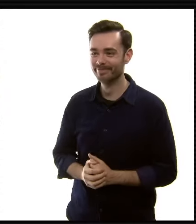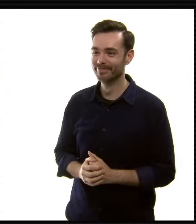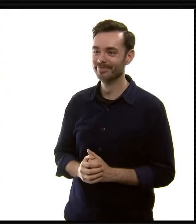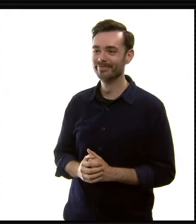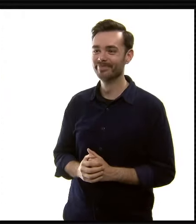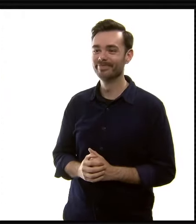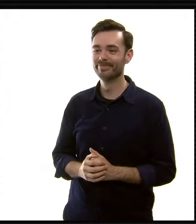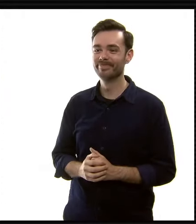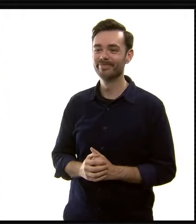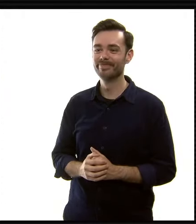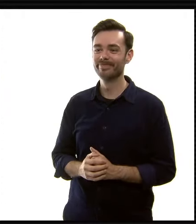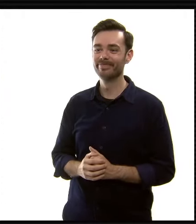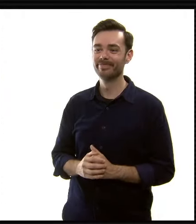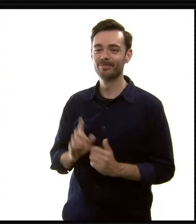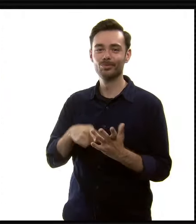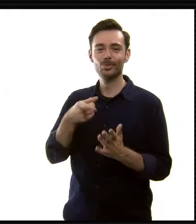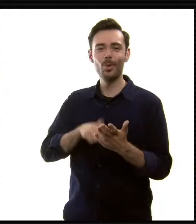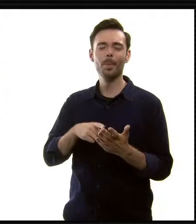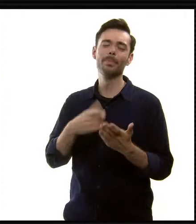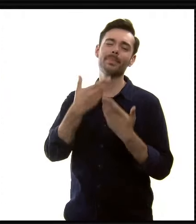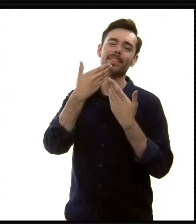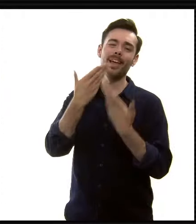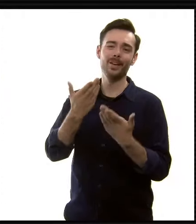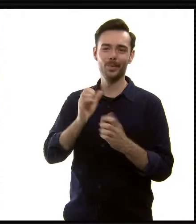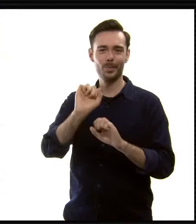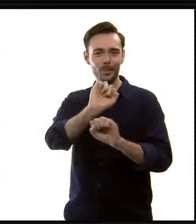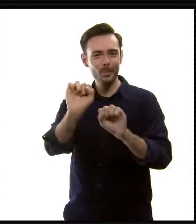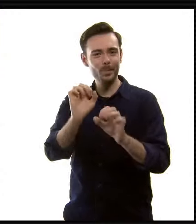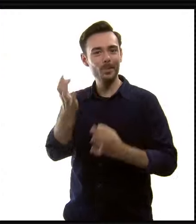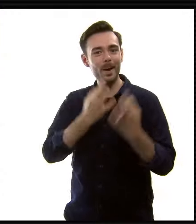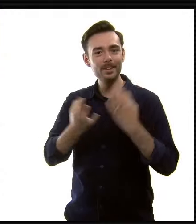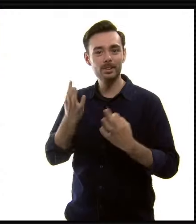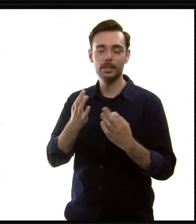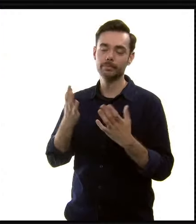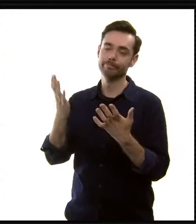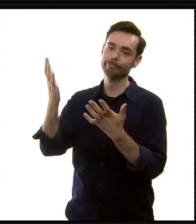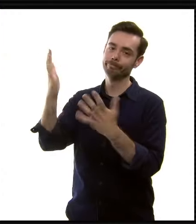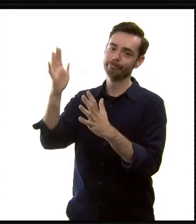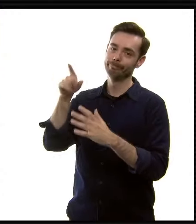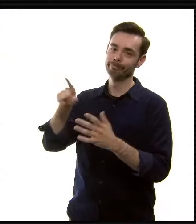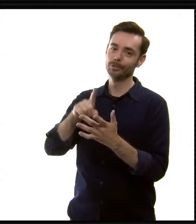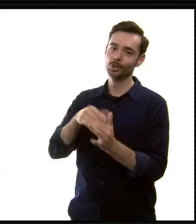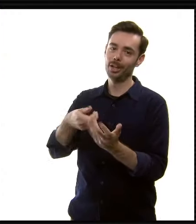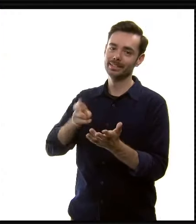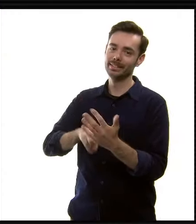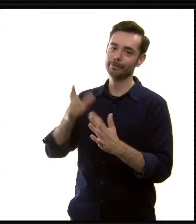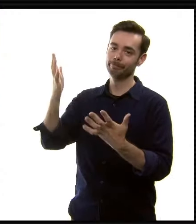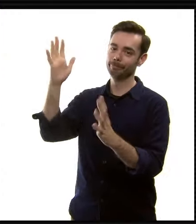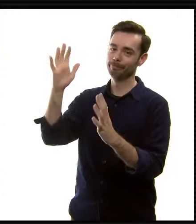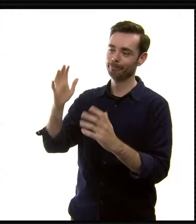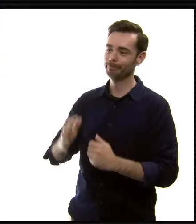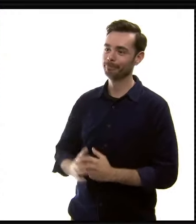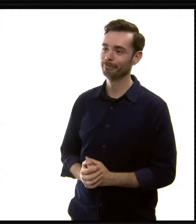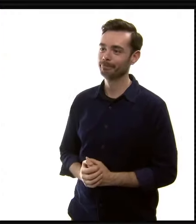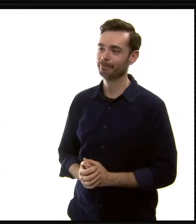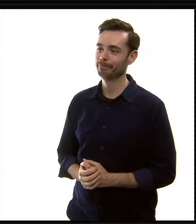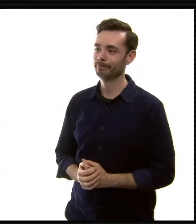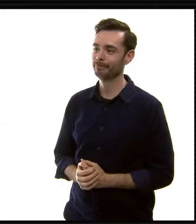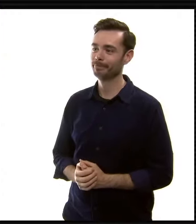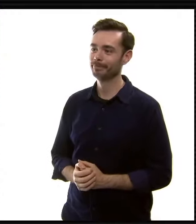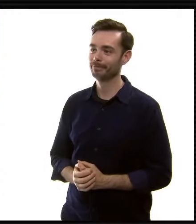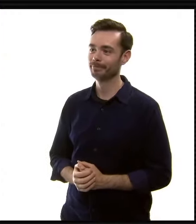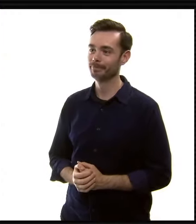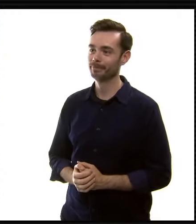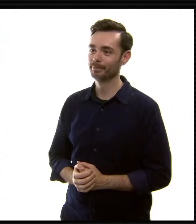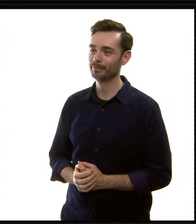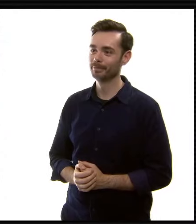our multiverse dwellers for those questions, and give it up for amazing Lego designer Justin. Justin, thank you for being here. Thank you for